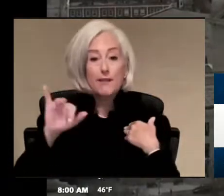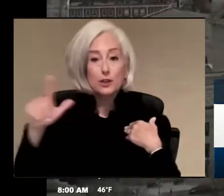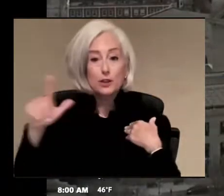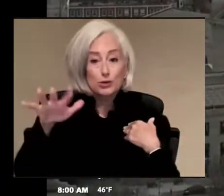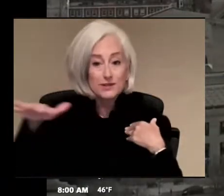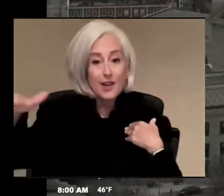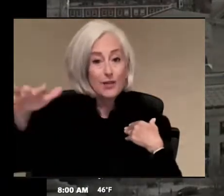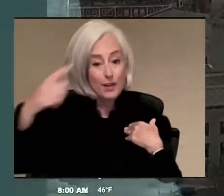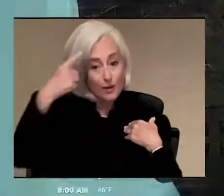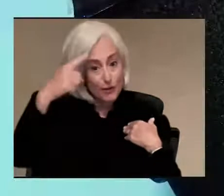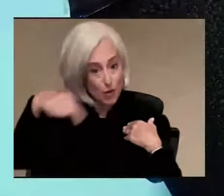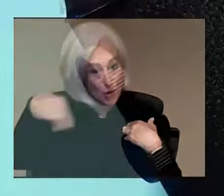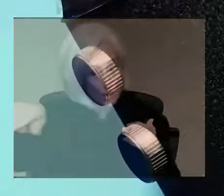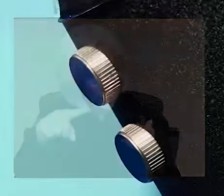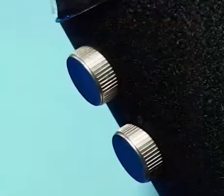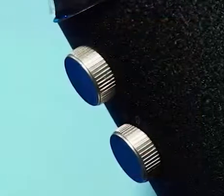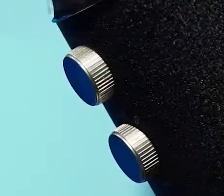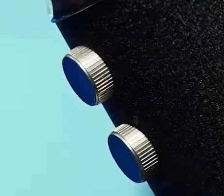Stites, starts now.